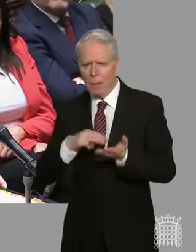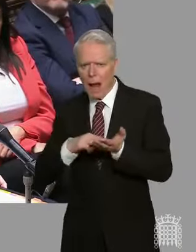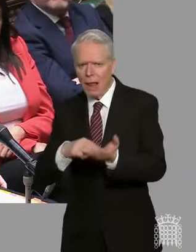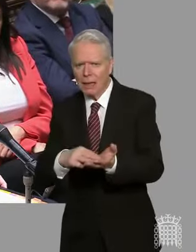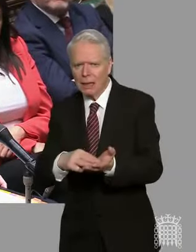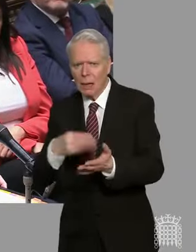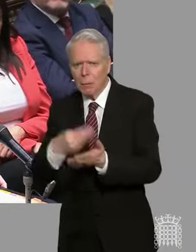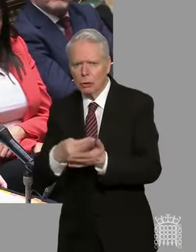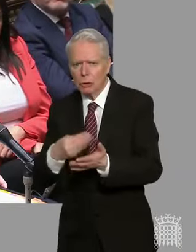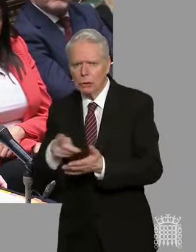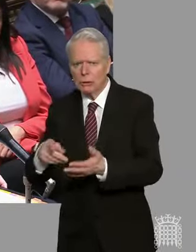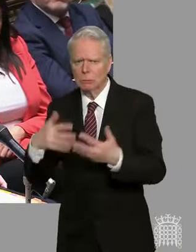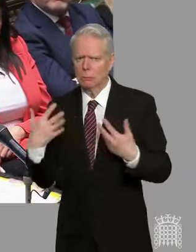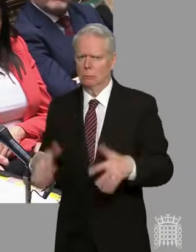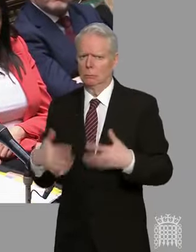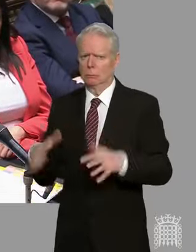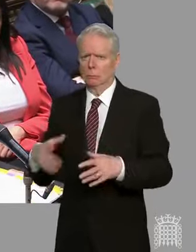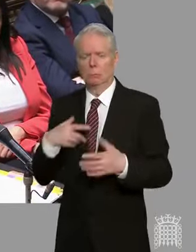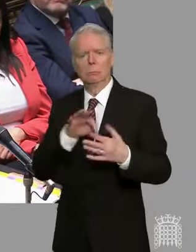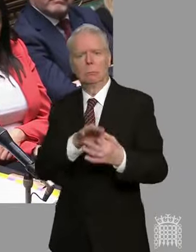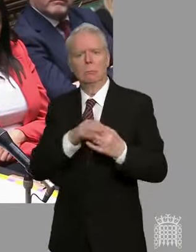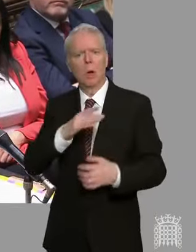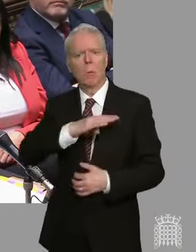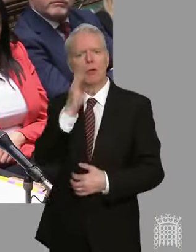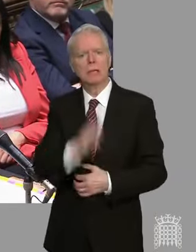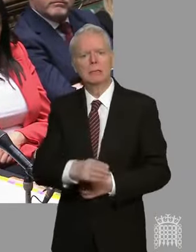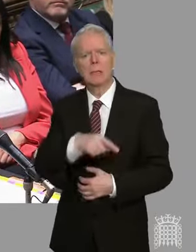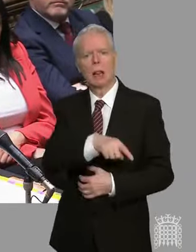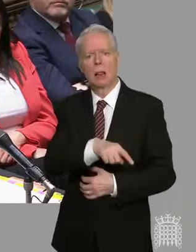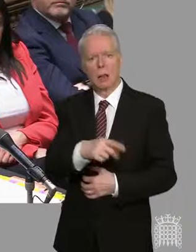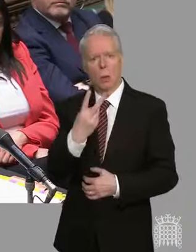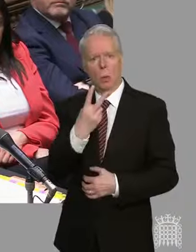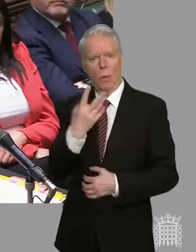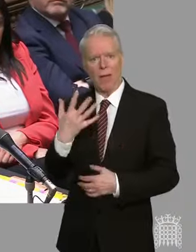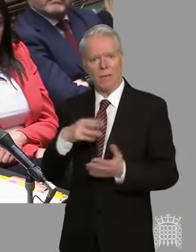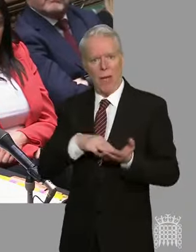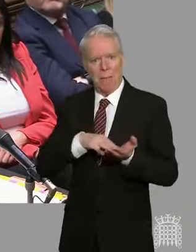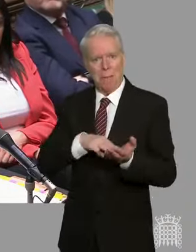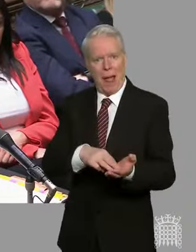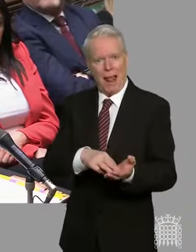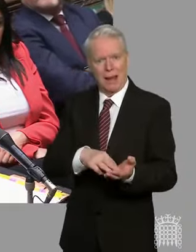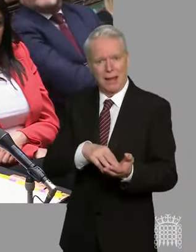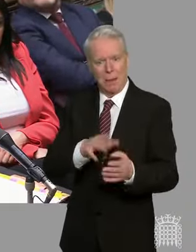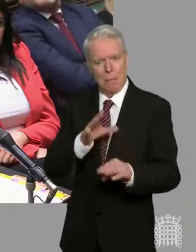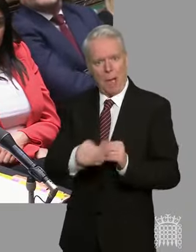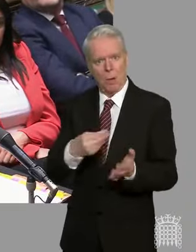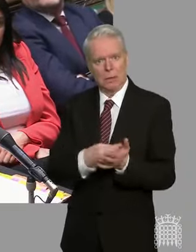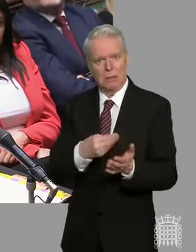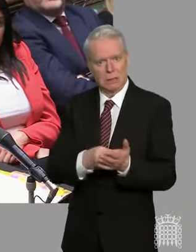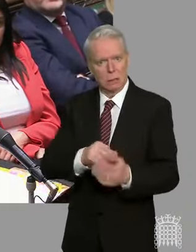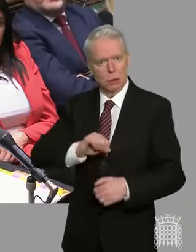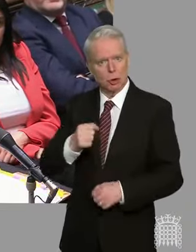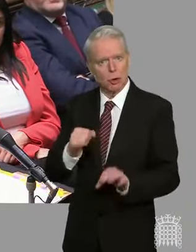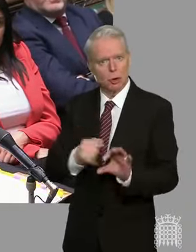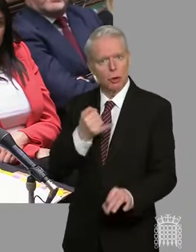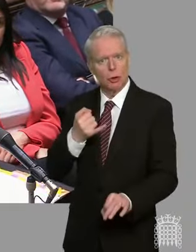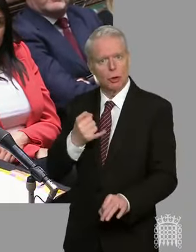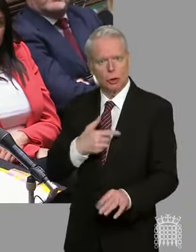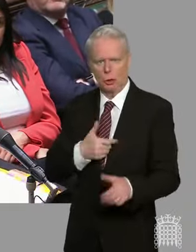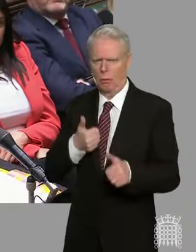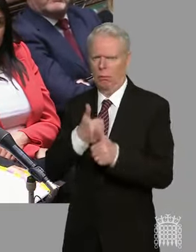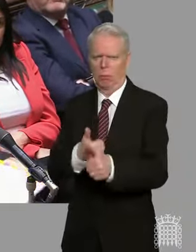another sector, at the weekend I was very pleased to be able to announce the £200 million investment in Grangemouth and the future